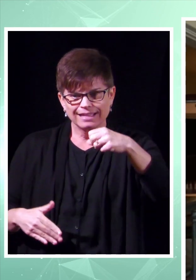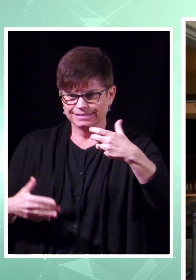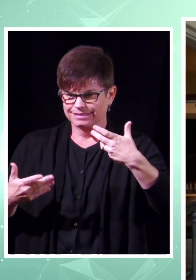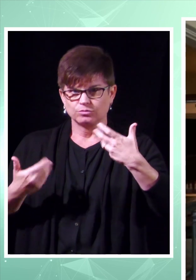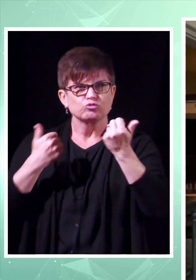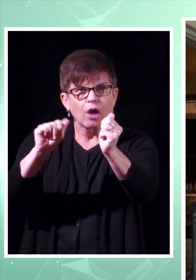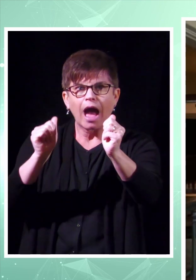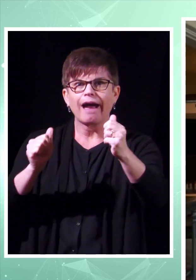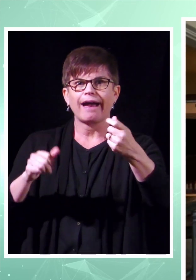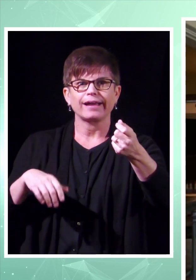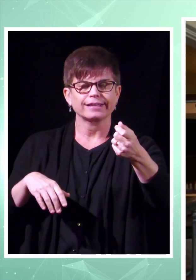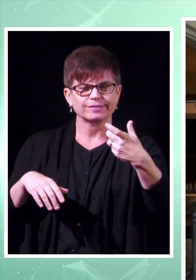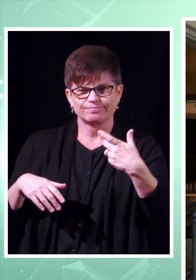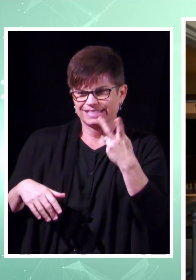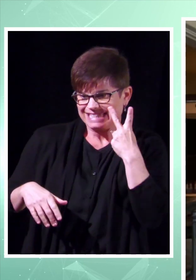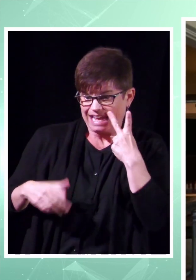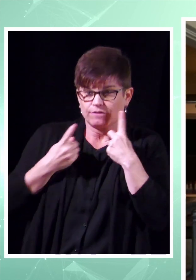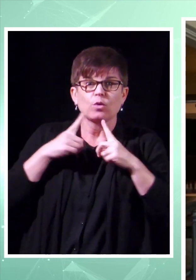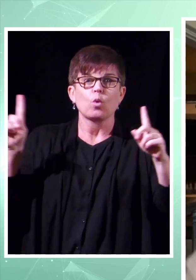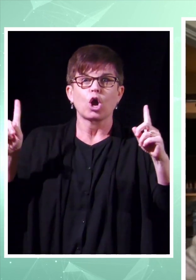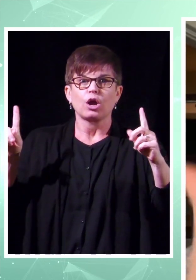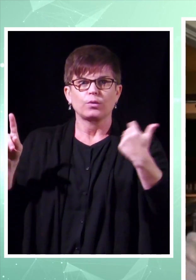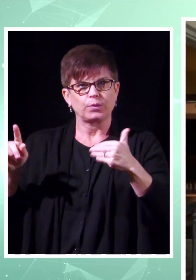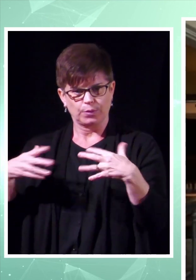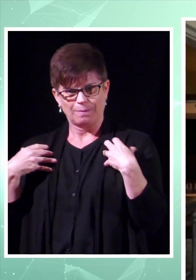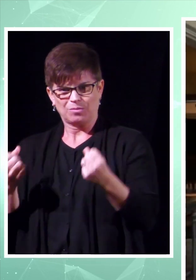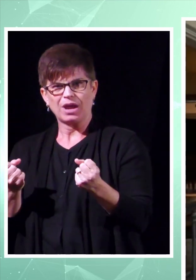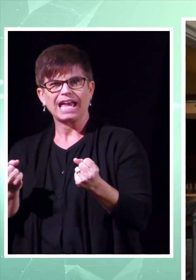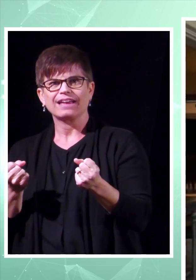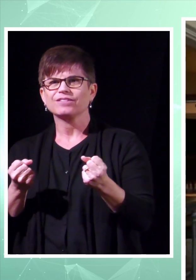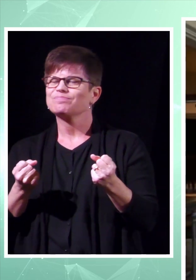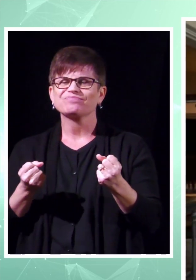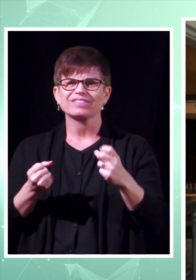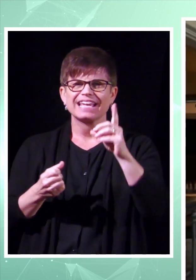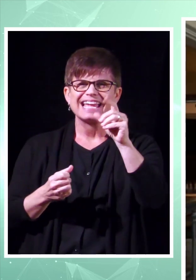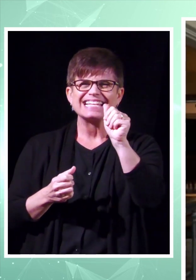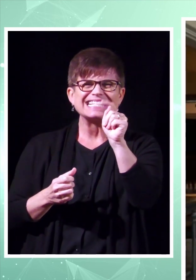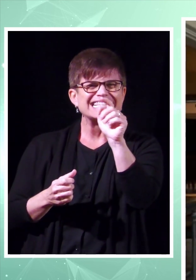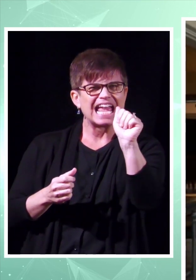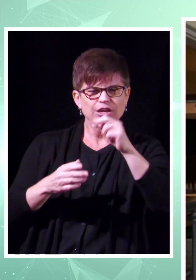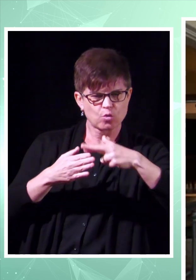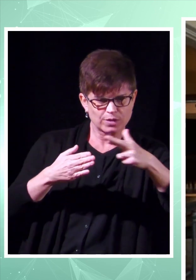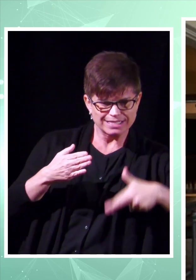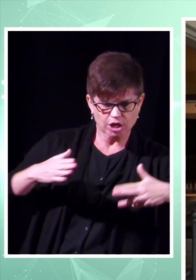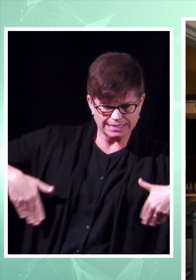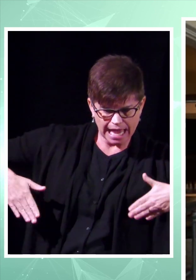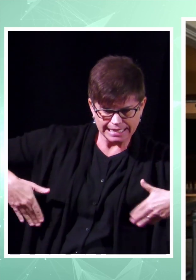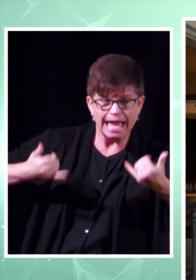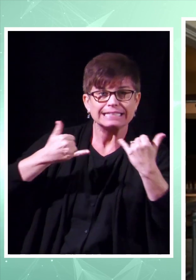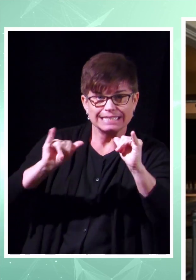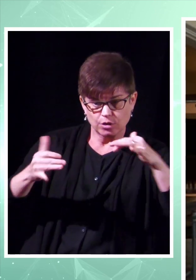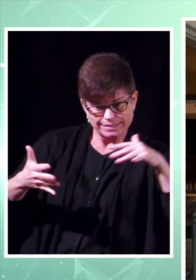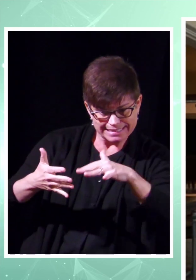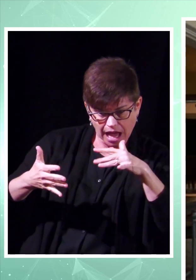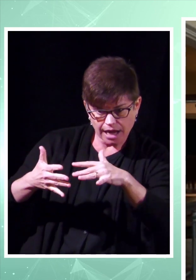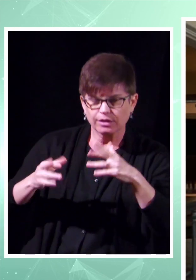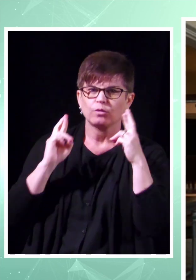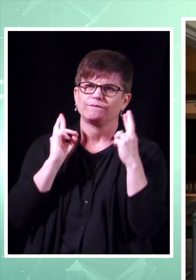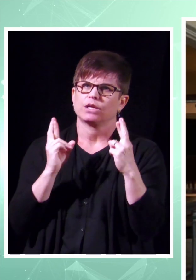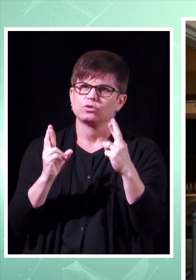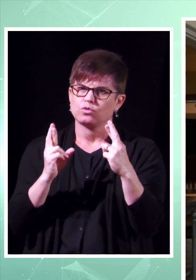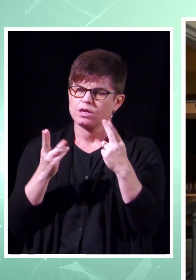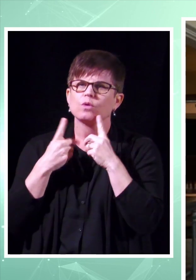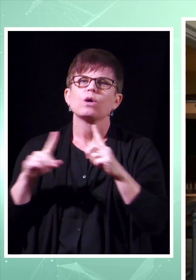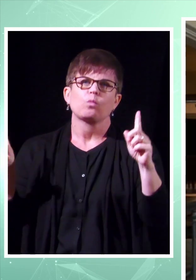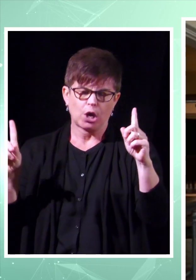question. So the data is not out yet. We're still doing the trial, but soon to come. And fingers are crossed. Okay, thank